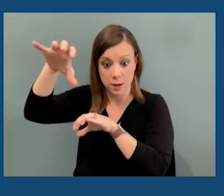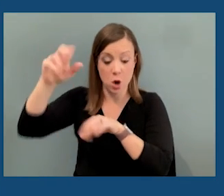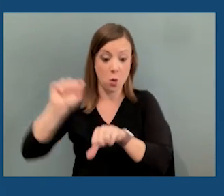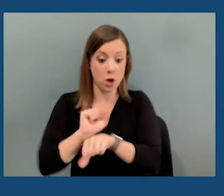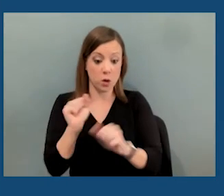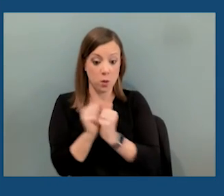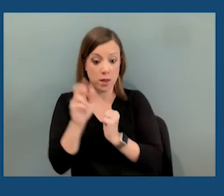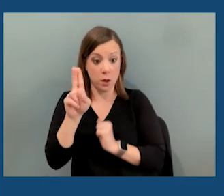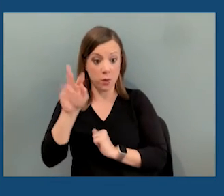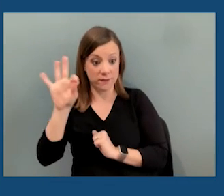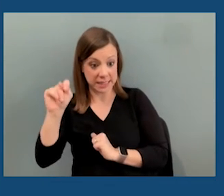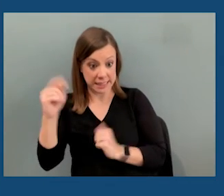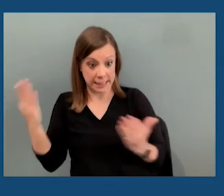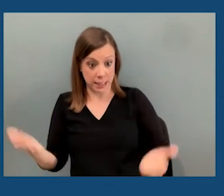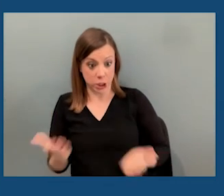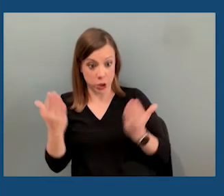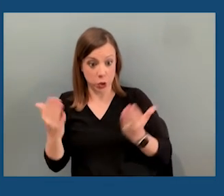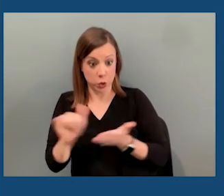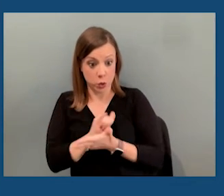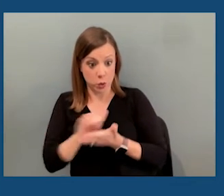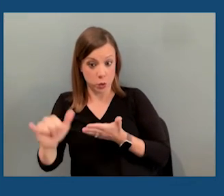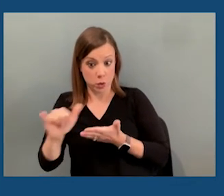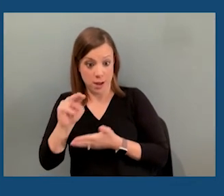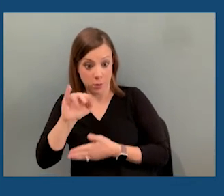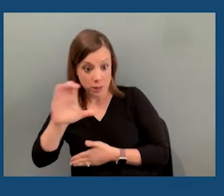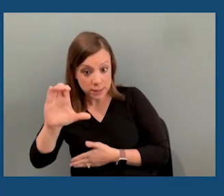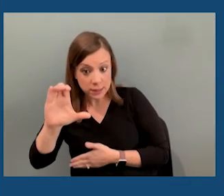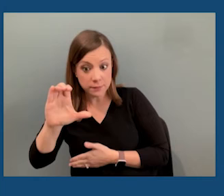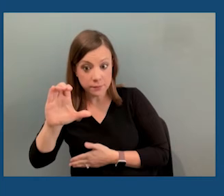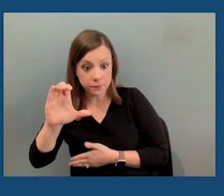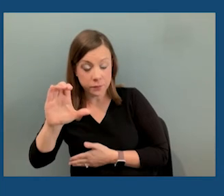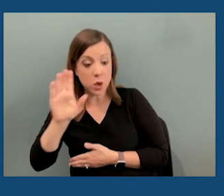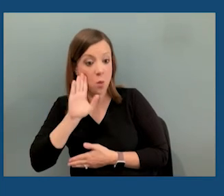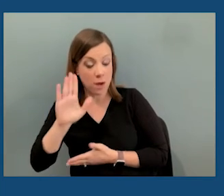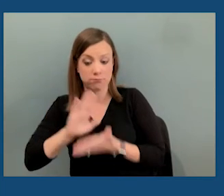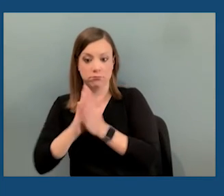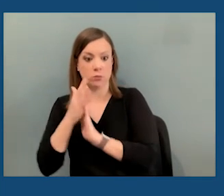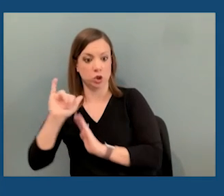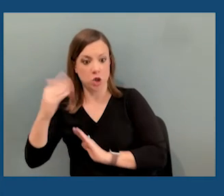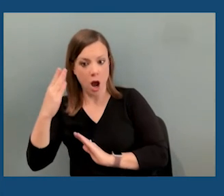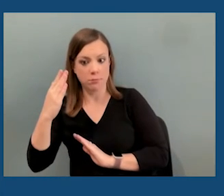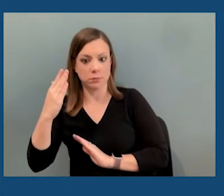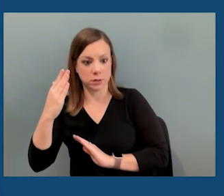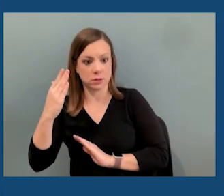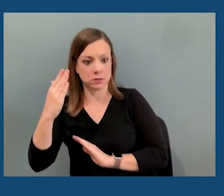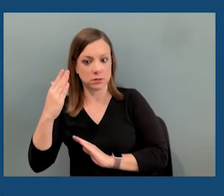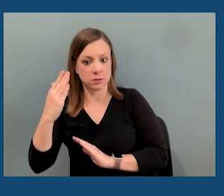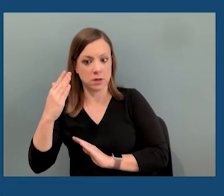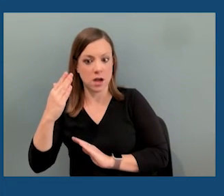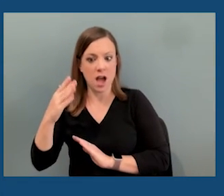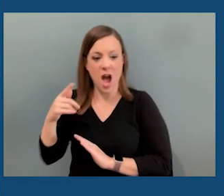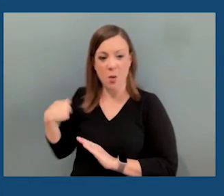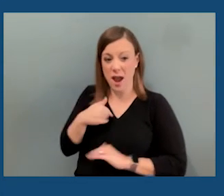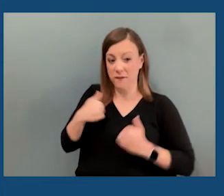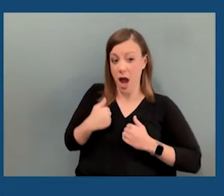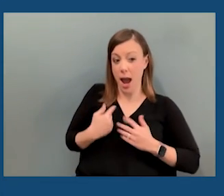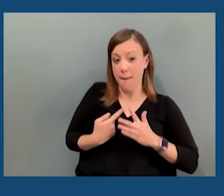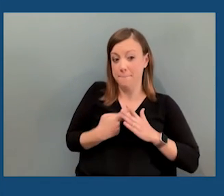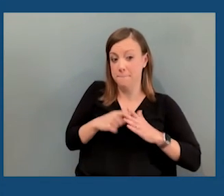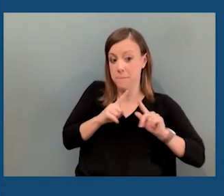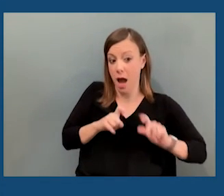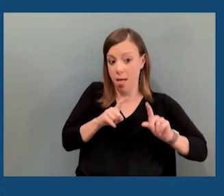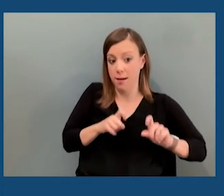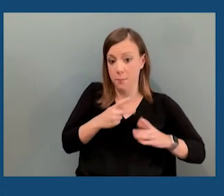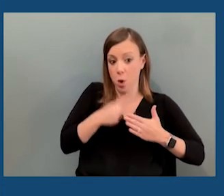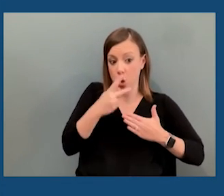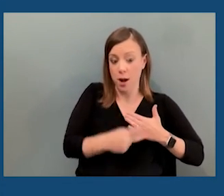from New York City, who knows that these are going to be jobs for all of New York. A pilot program to say for our elementary and high school students,